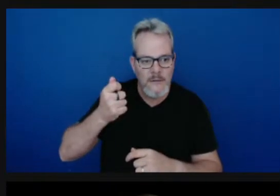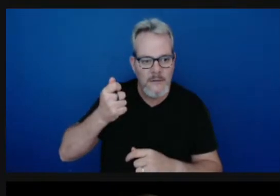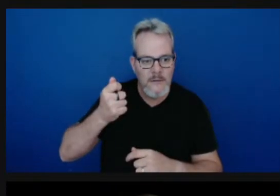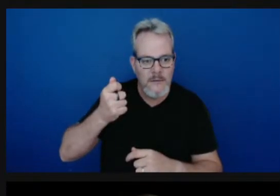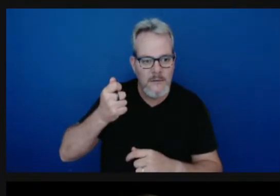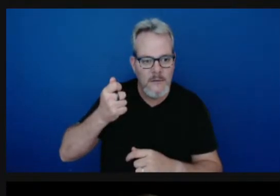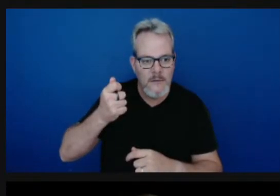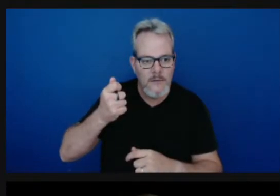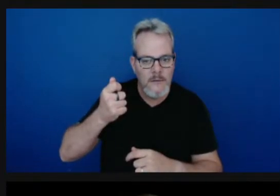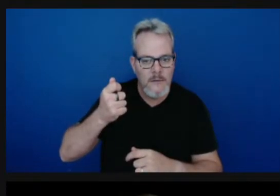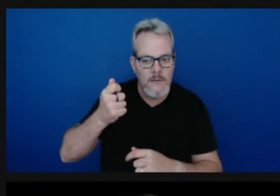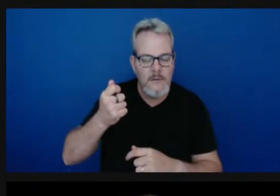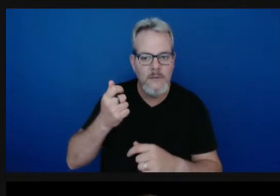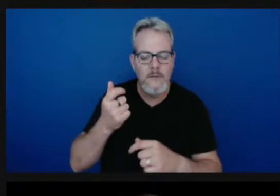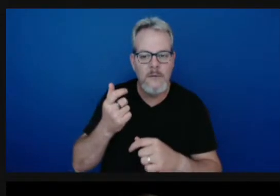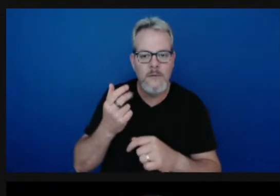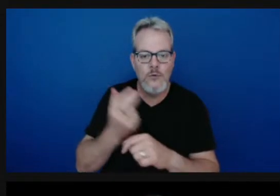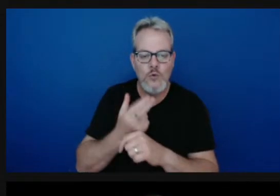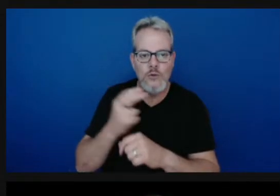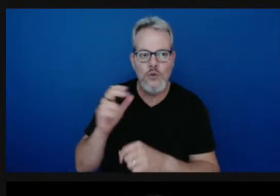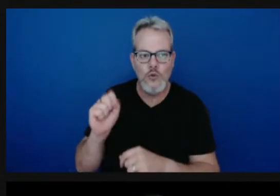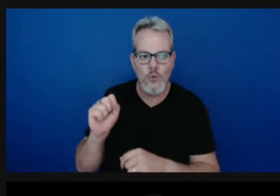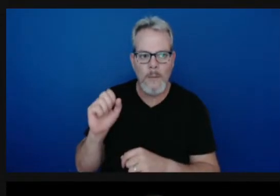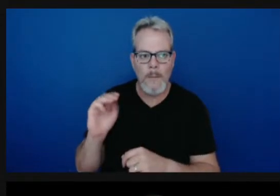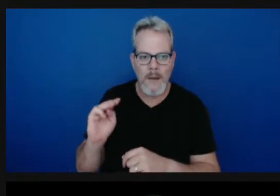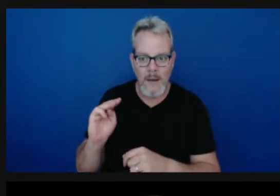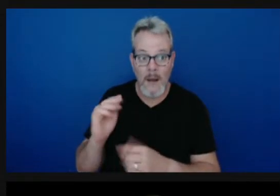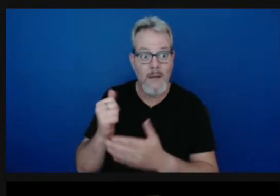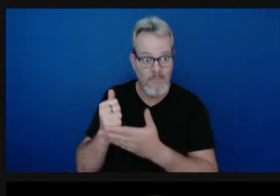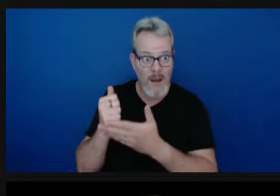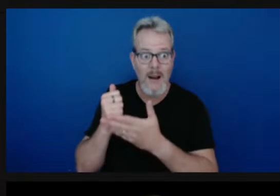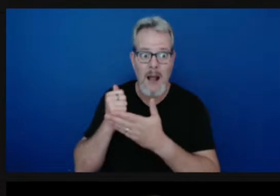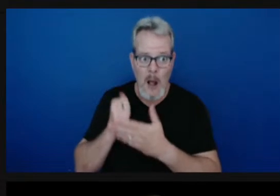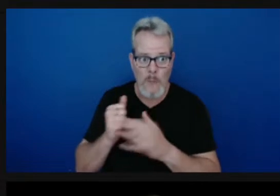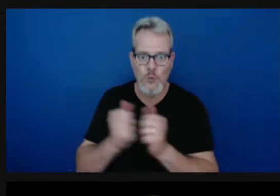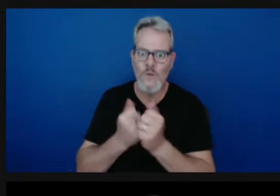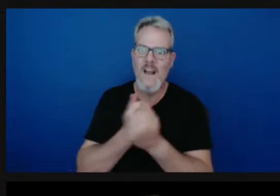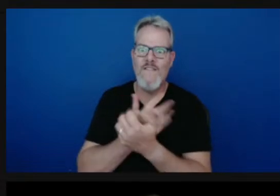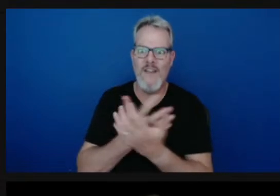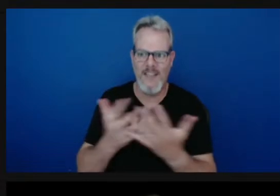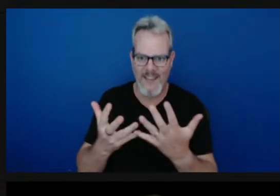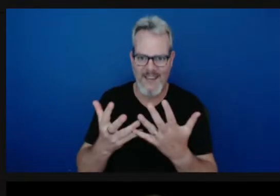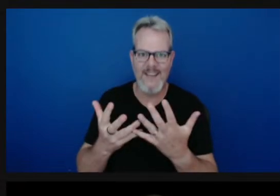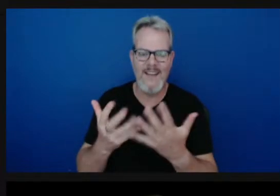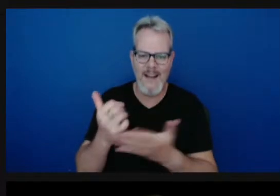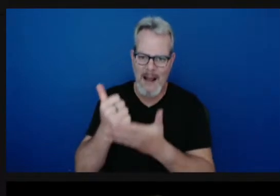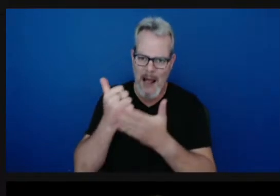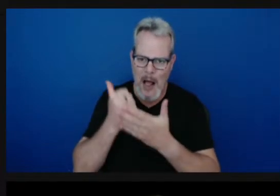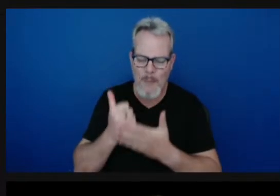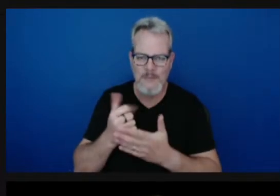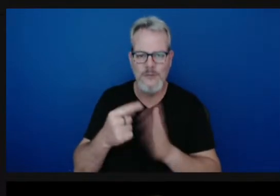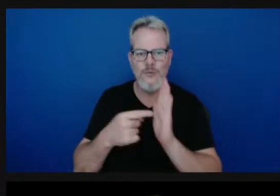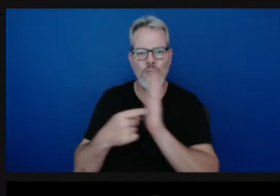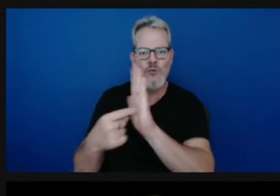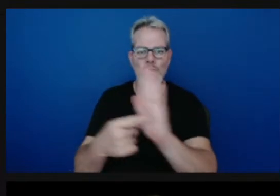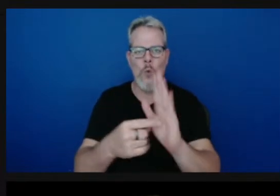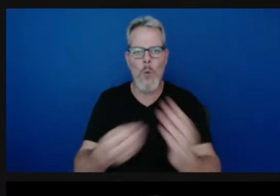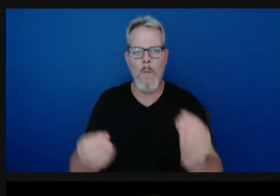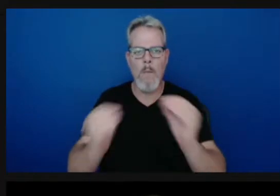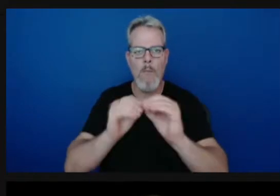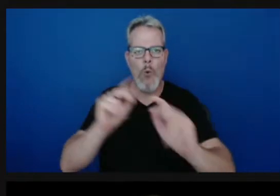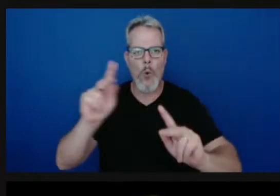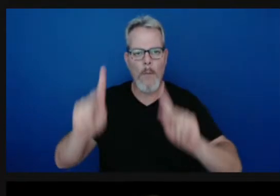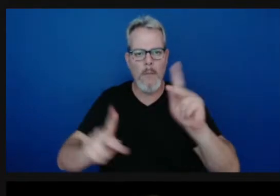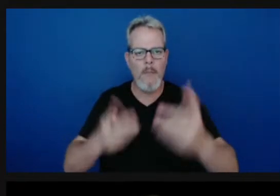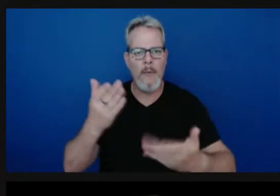on social media. It does help. It helps on the back end with the algorithm. It gets it in front of more people that might be interested